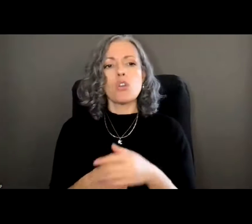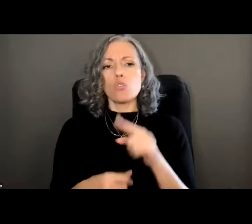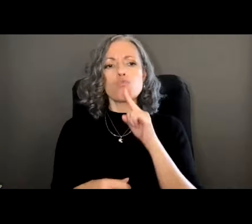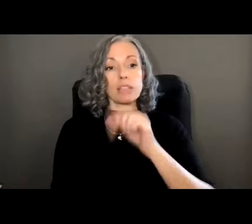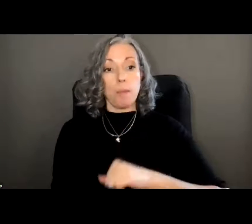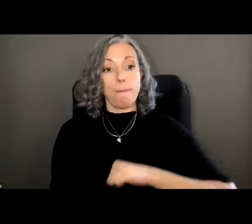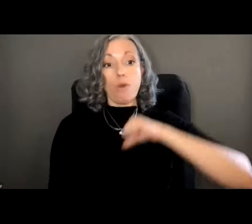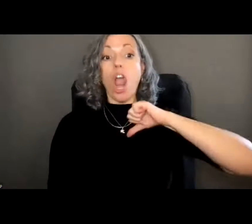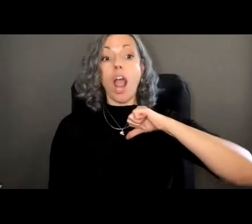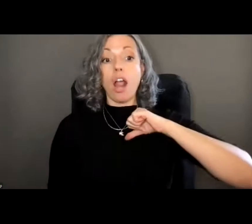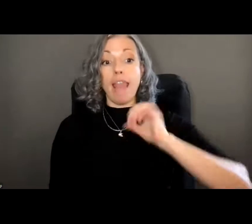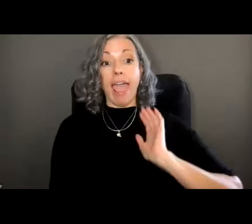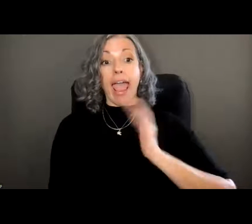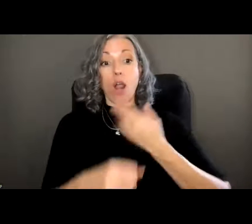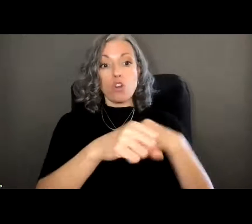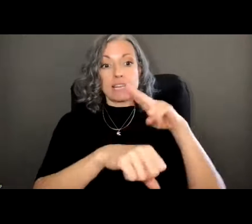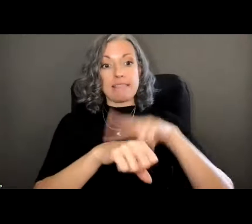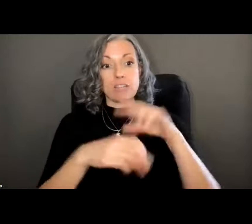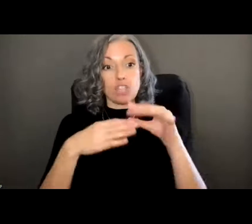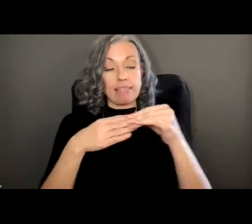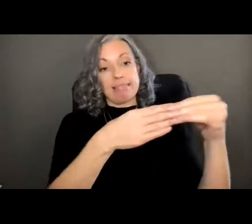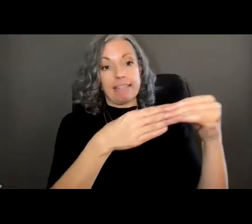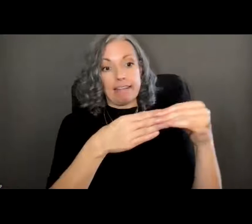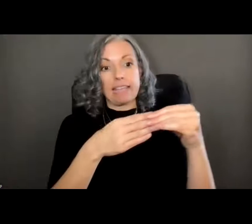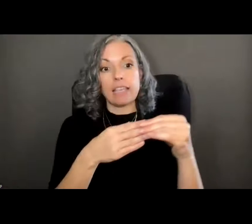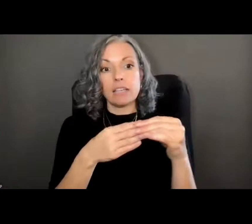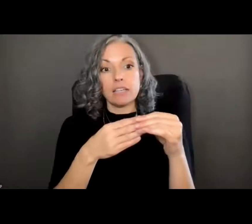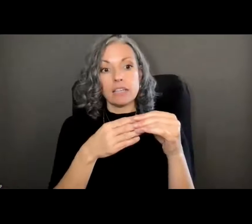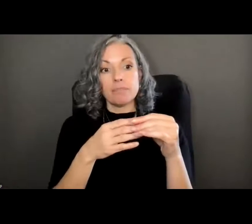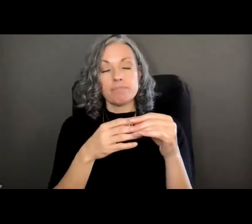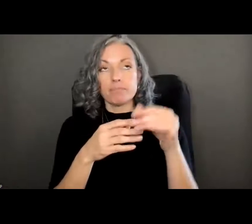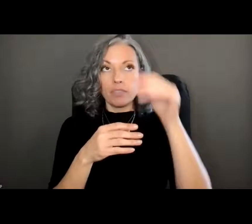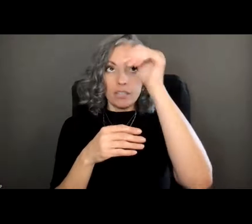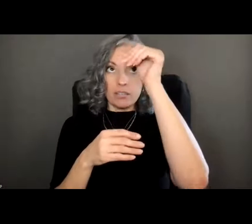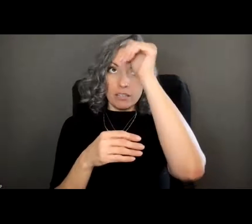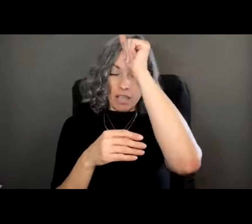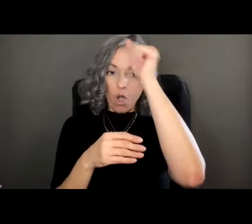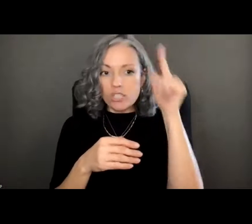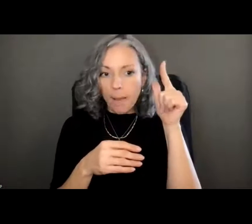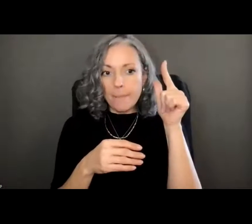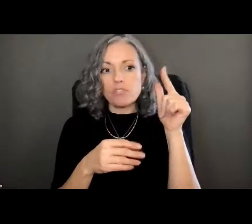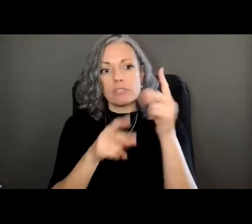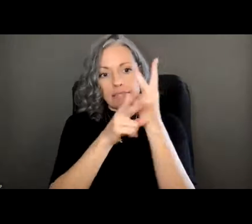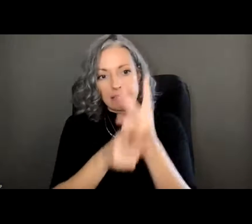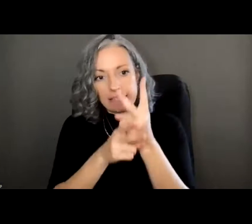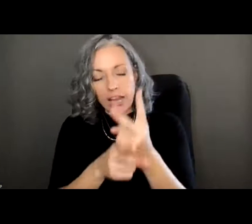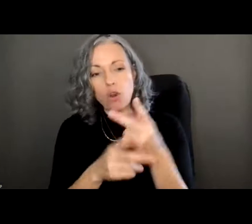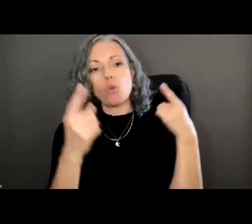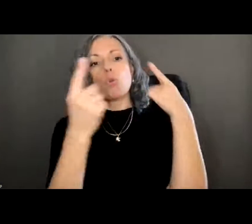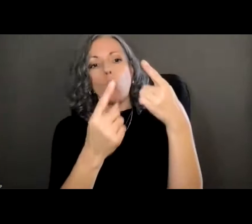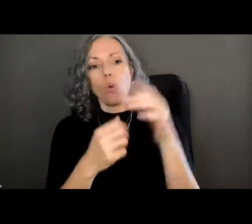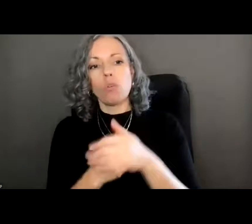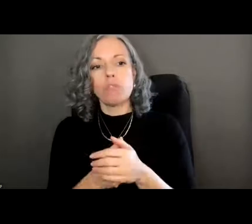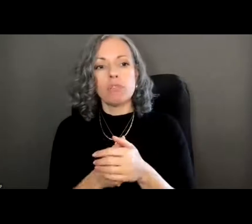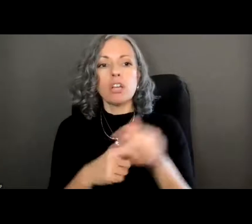of our nation-leading Dementia Care Aware initiative, the direct care worker training and stipend programs